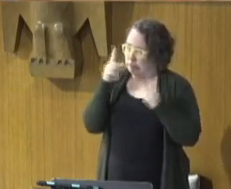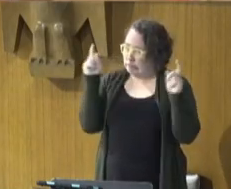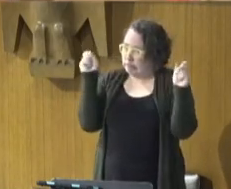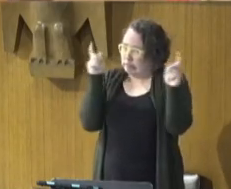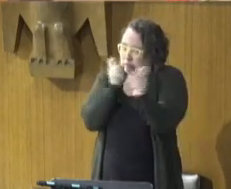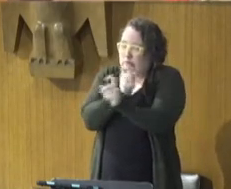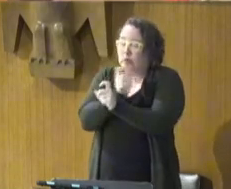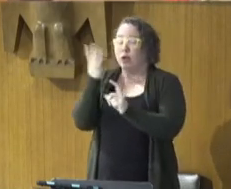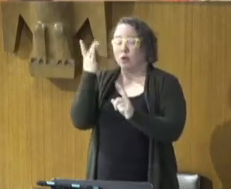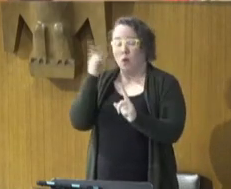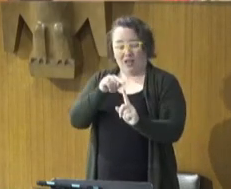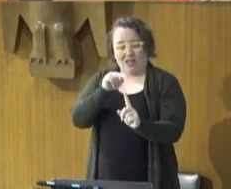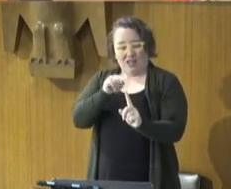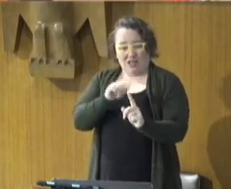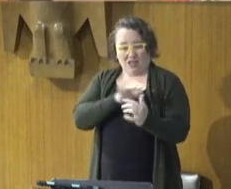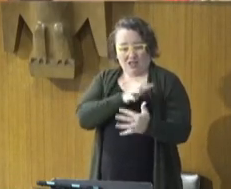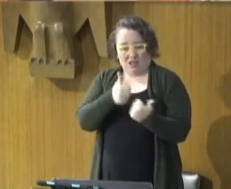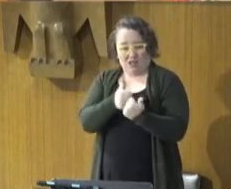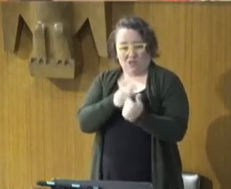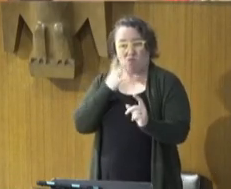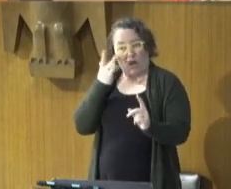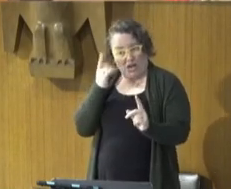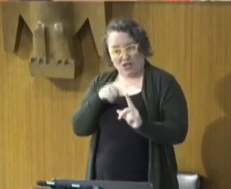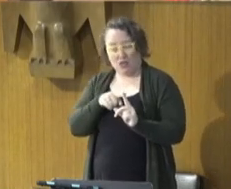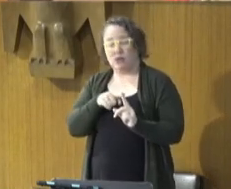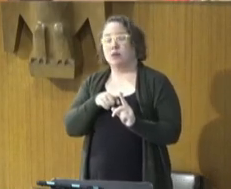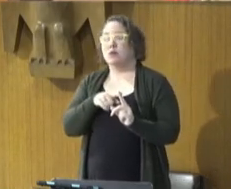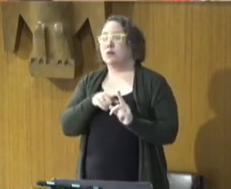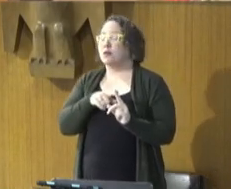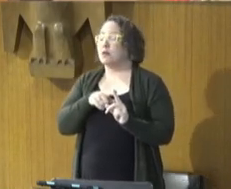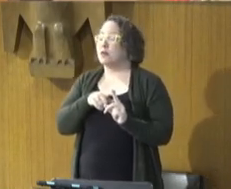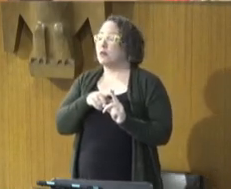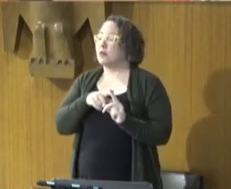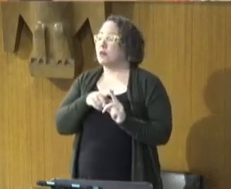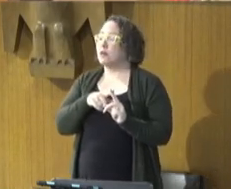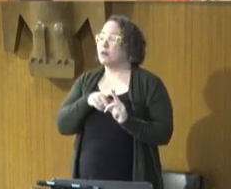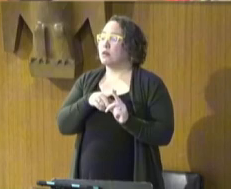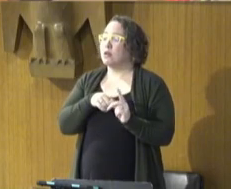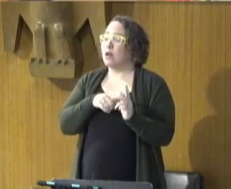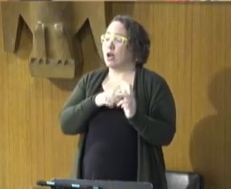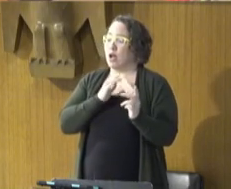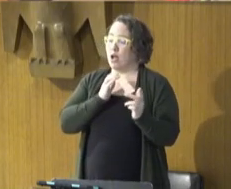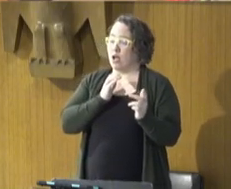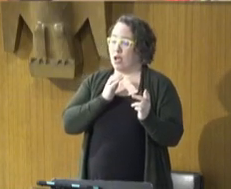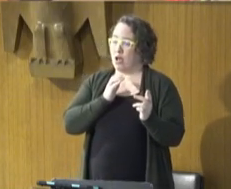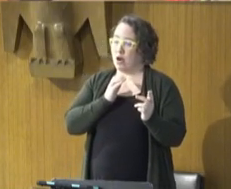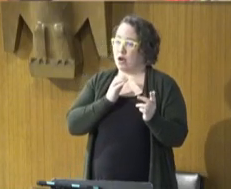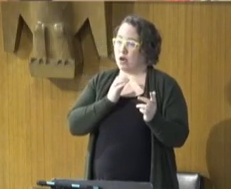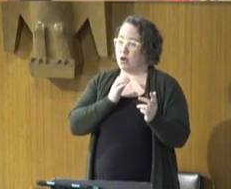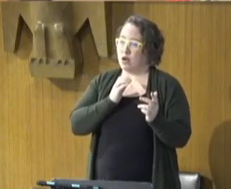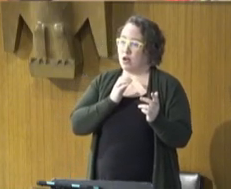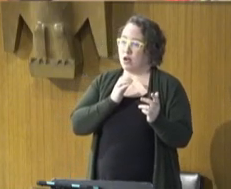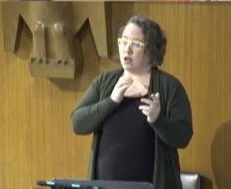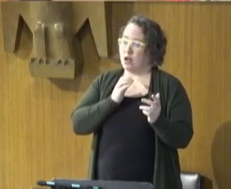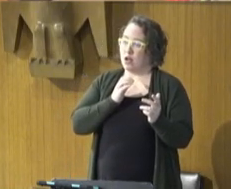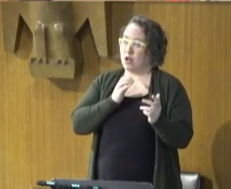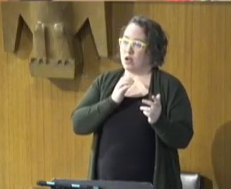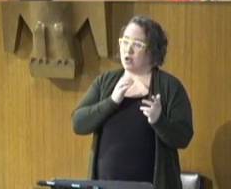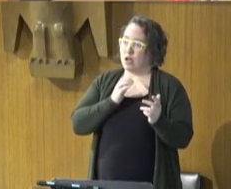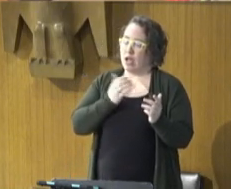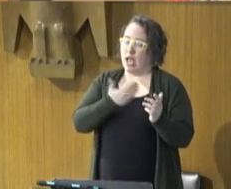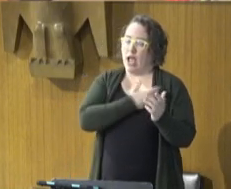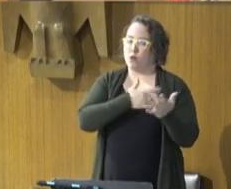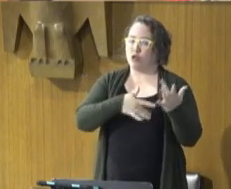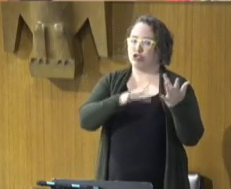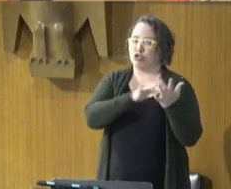primary challenge with this passage today is that it presents a Jesus who doesn't seem to agree with the picture of